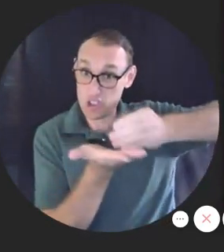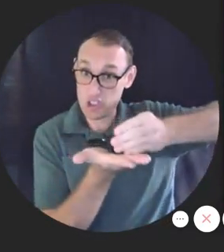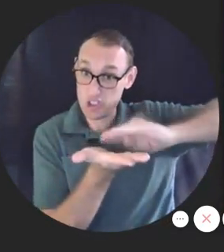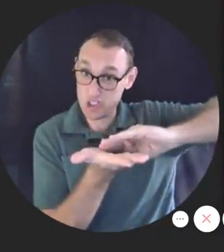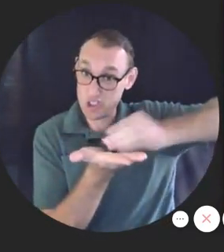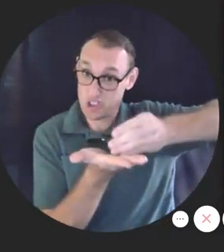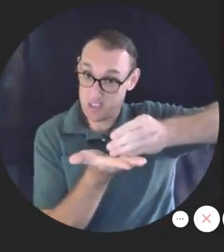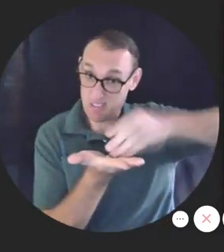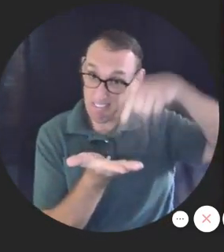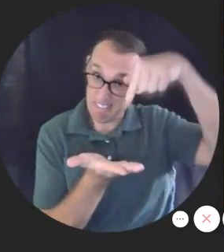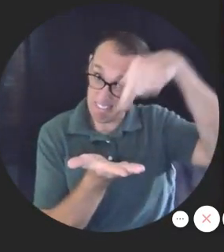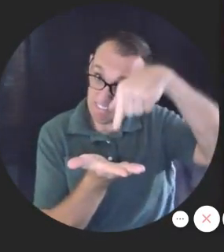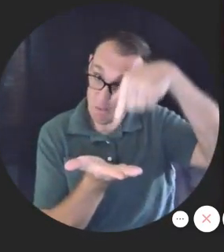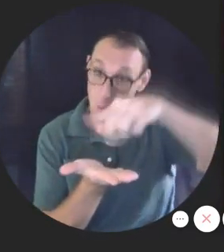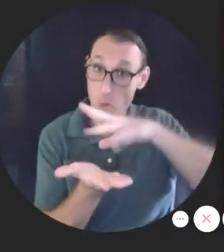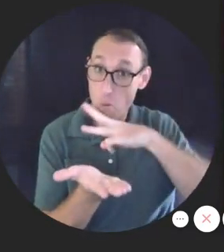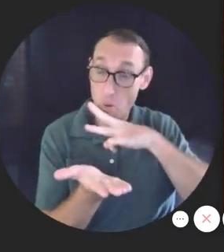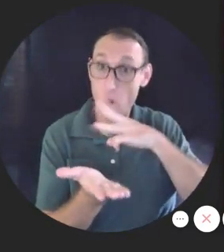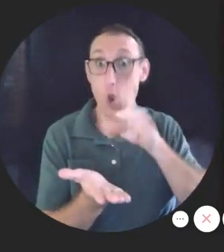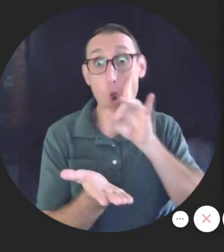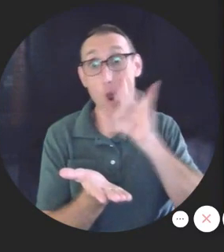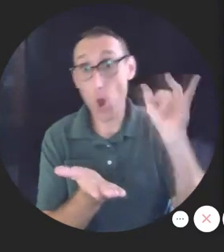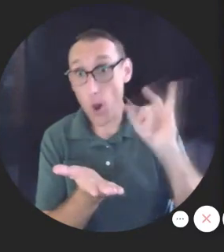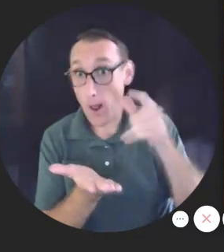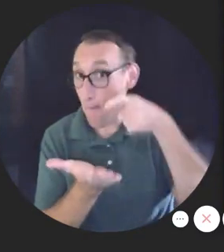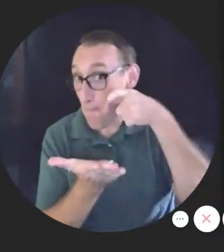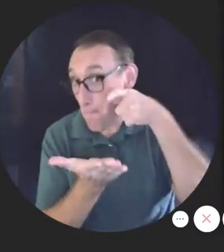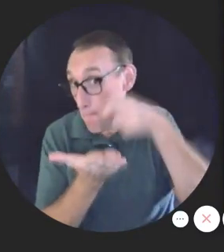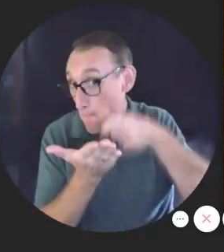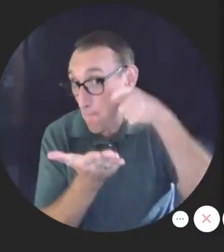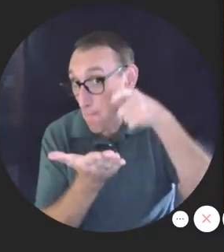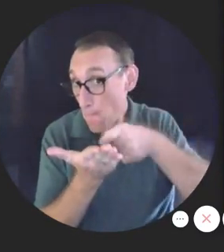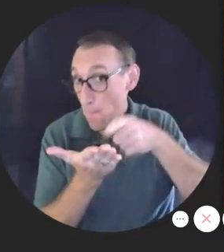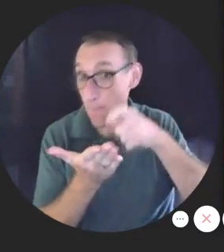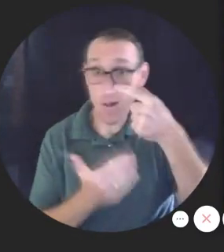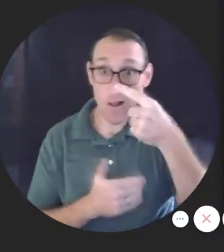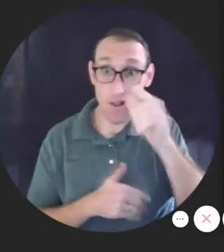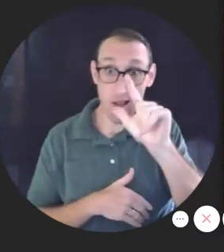magnifying glass? So that's design number 1.